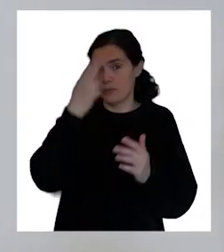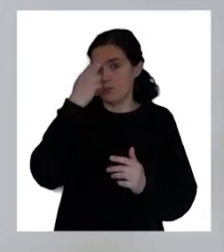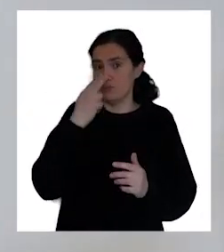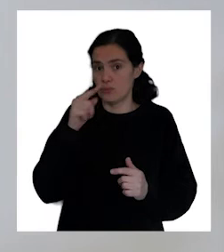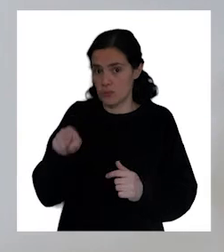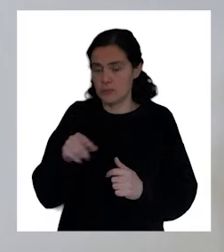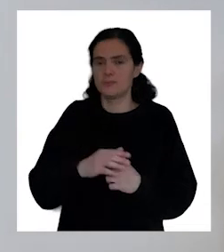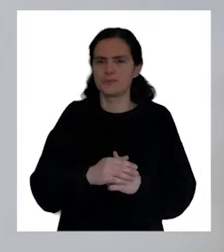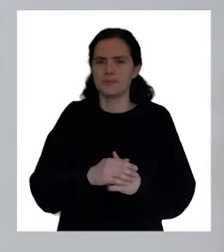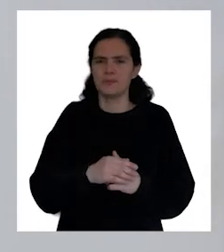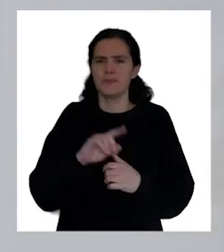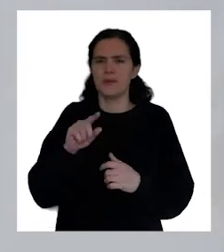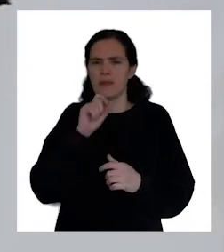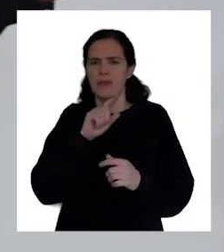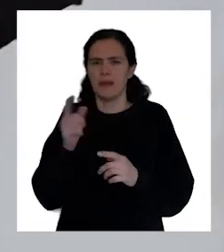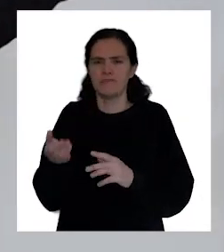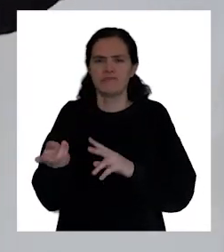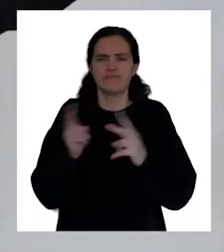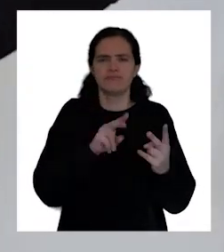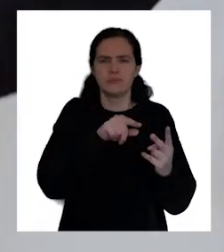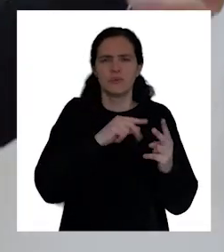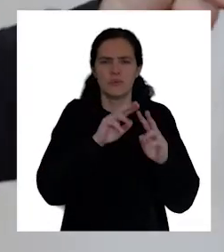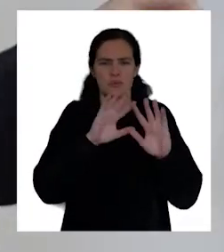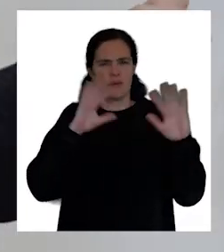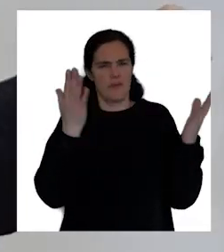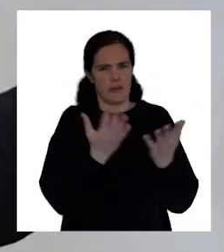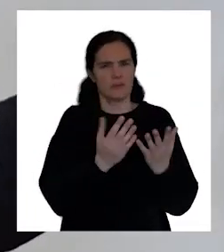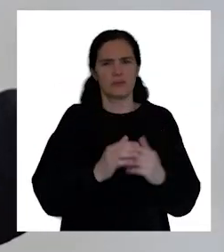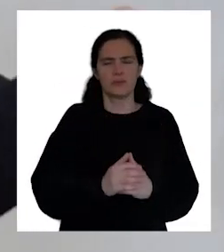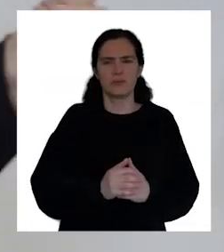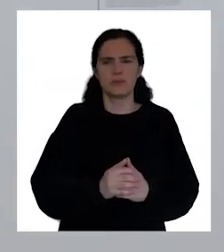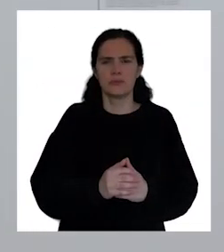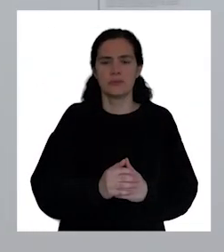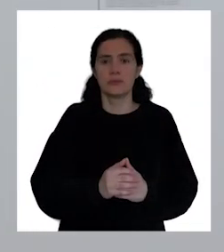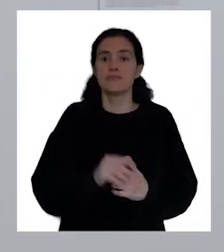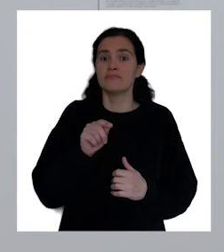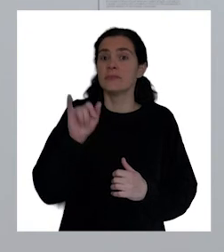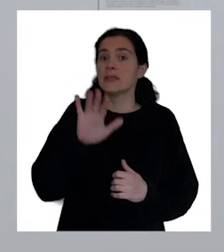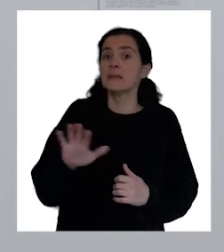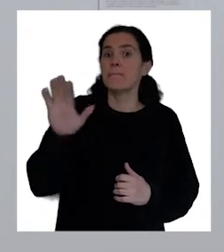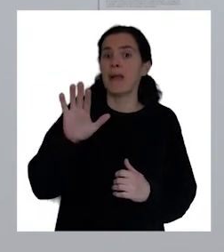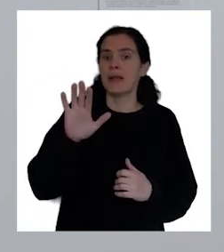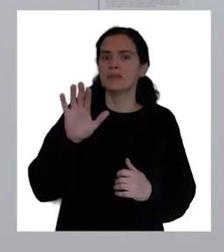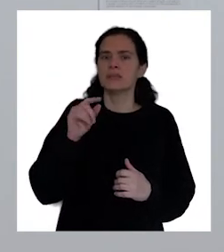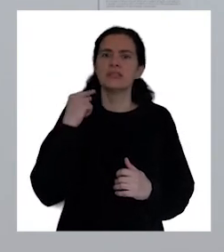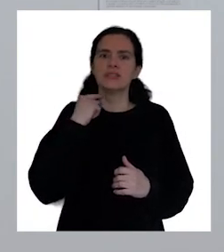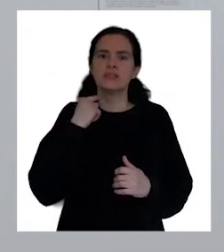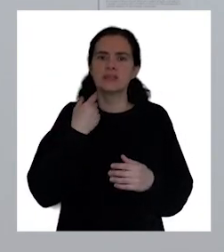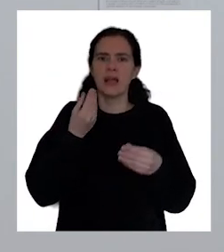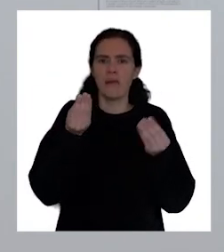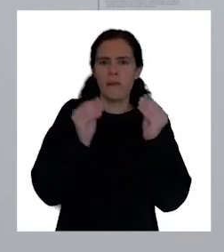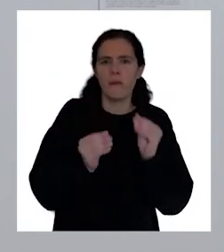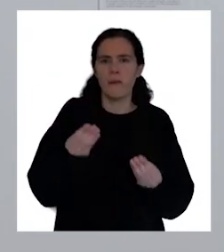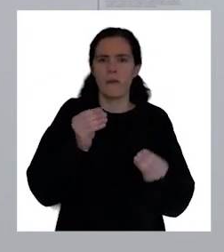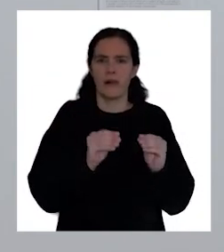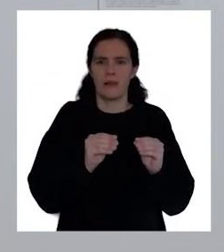American history that is pulled toward the universal, You have an image digitally